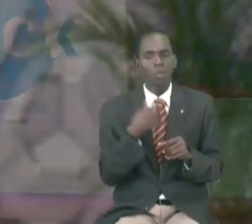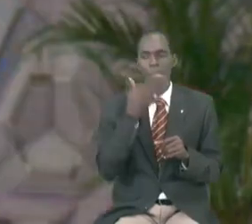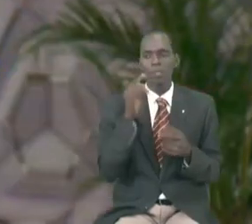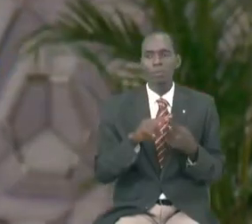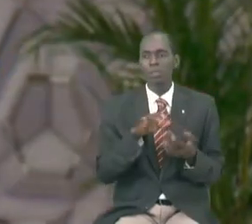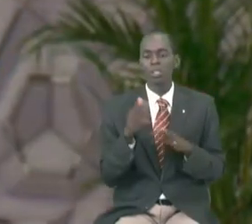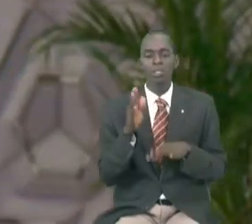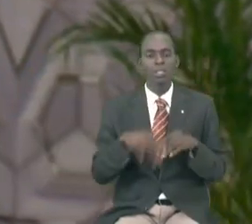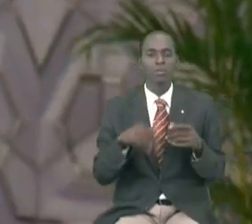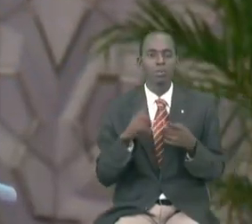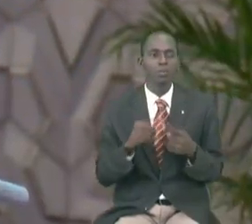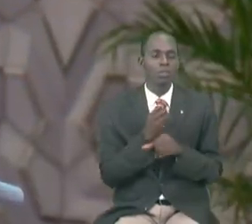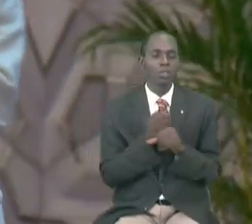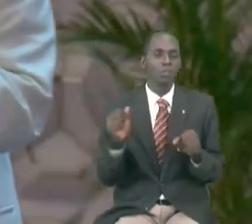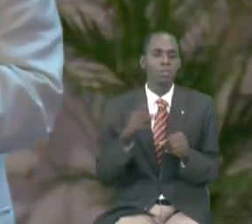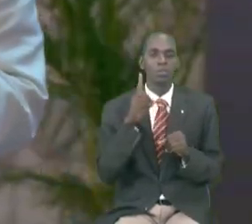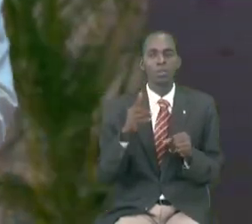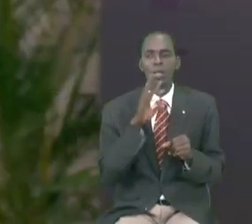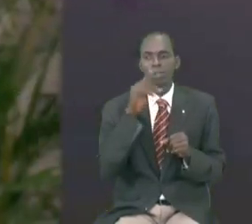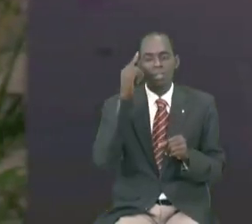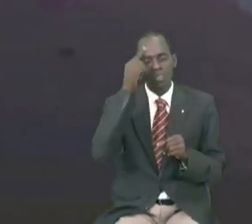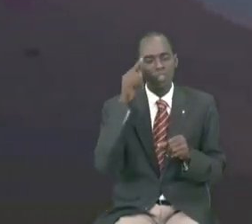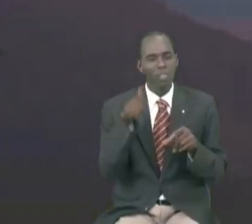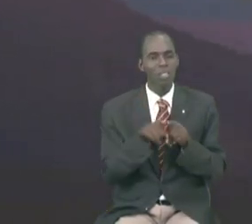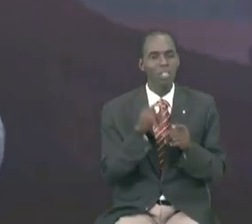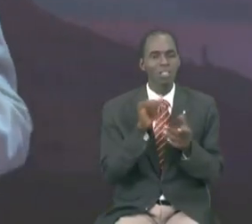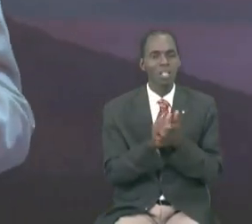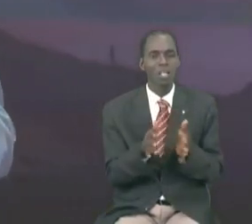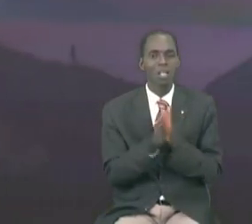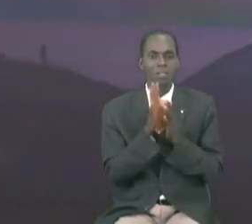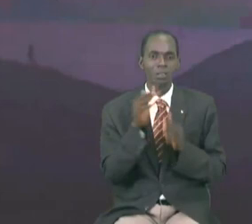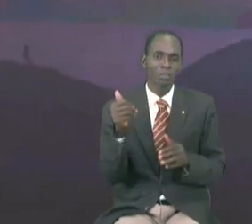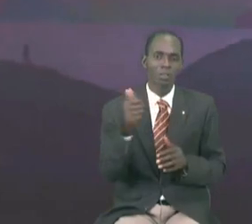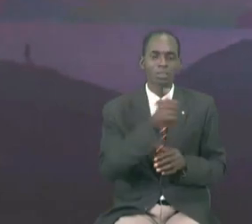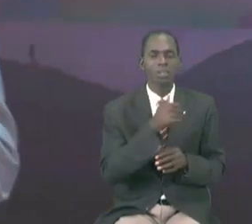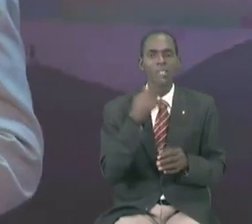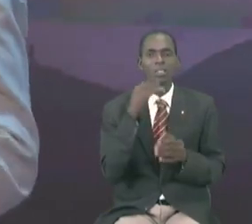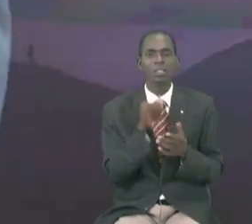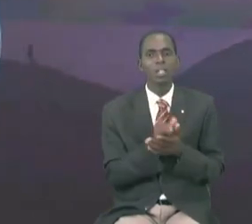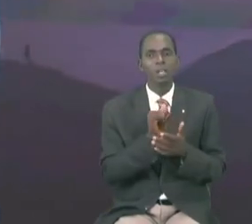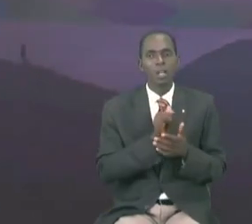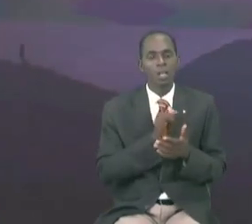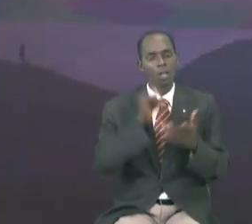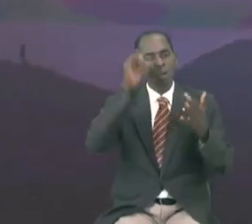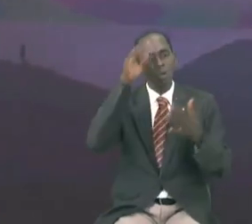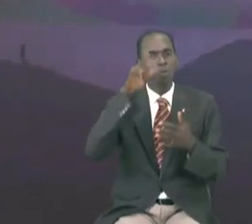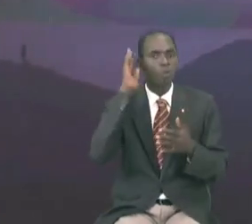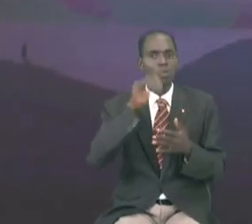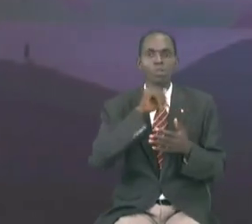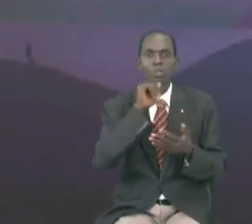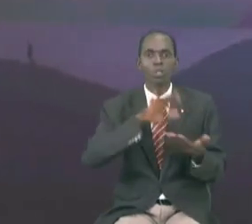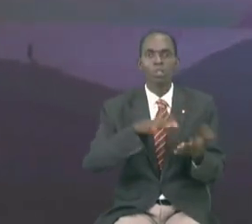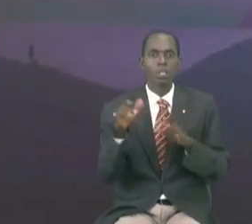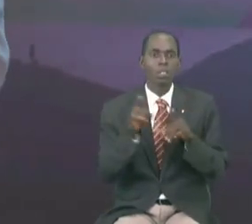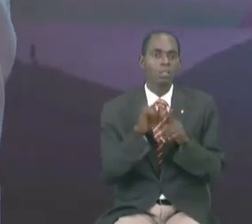die like that. But he was a patriot, he was defending Israel, a good patriot of Israel,